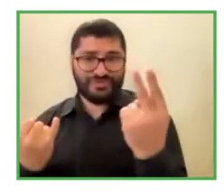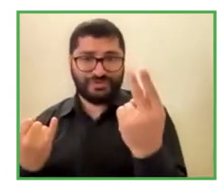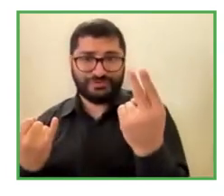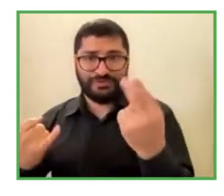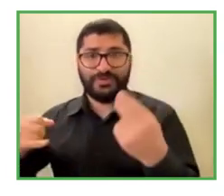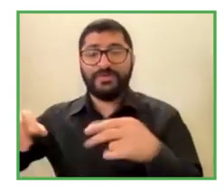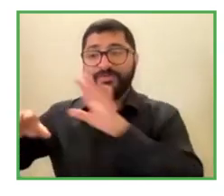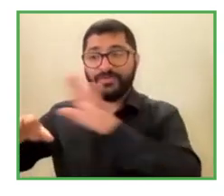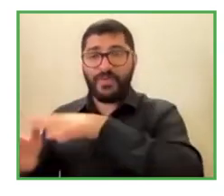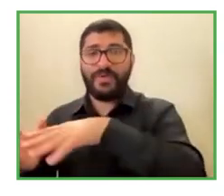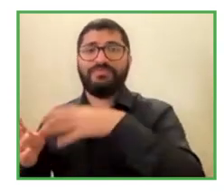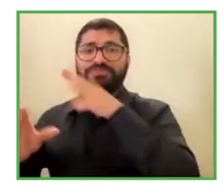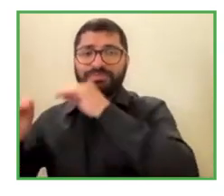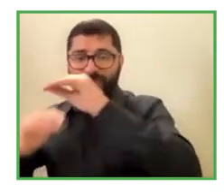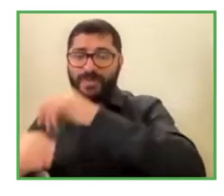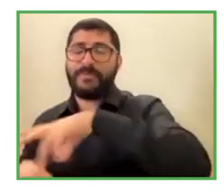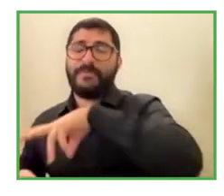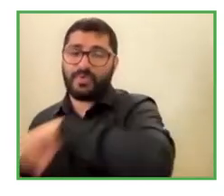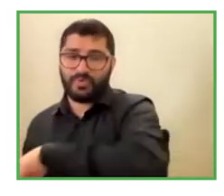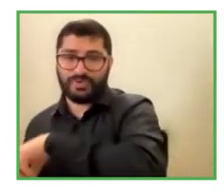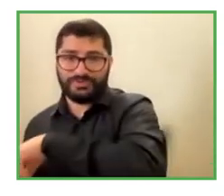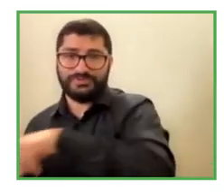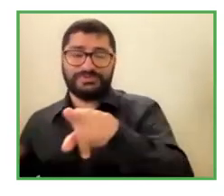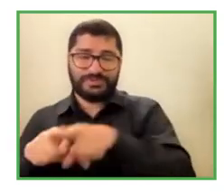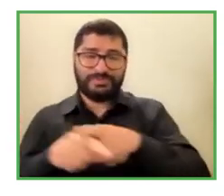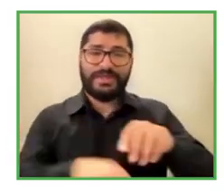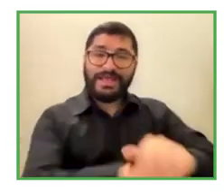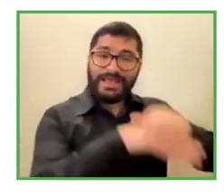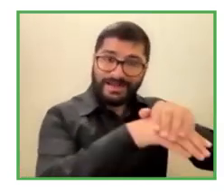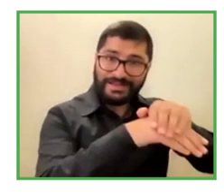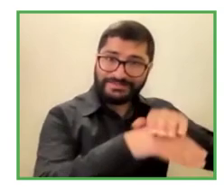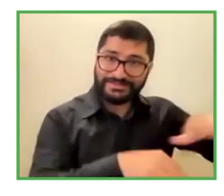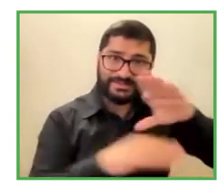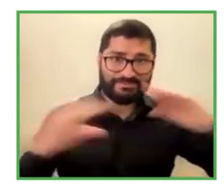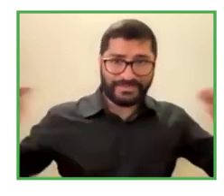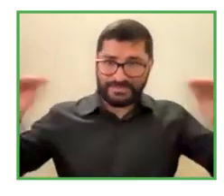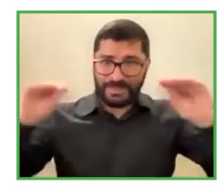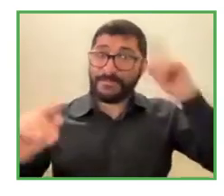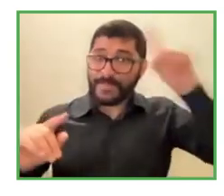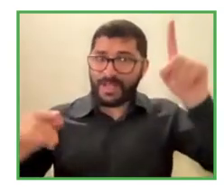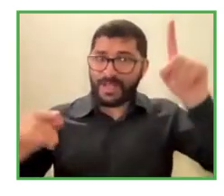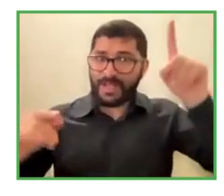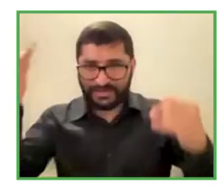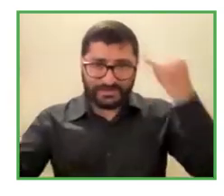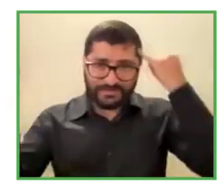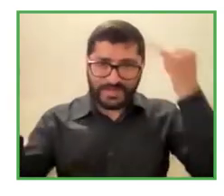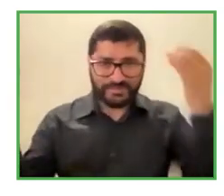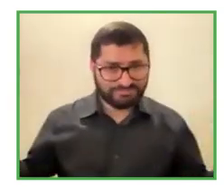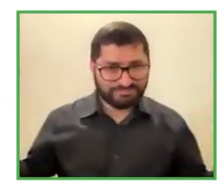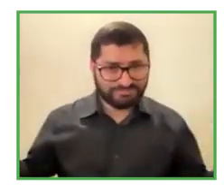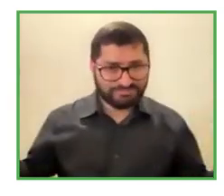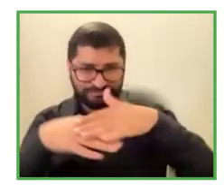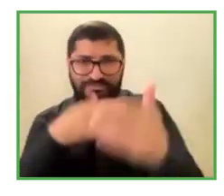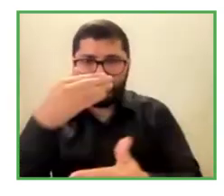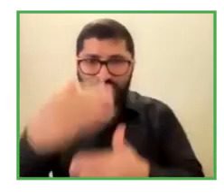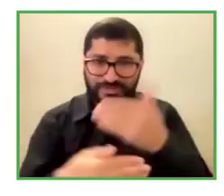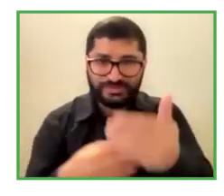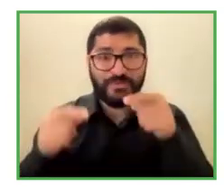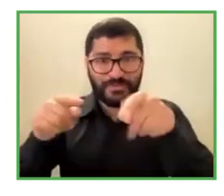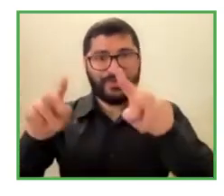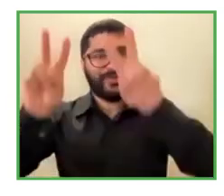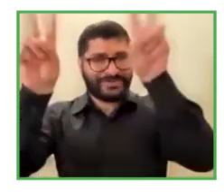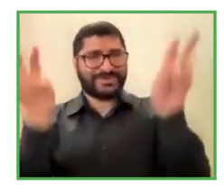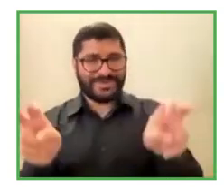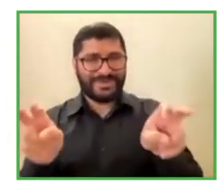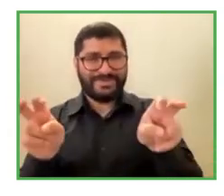English. And we need to consider that in the process. The one hand, we have everything that Julian was telling us with